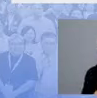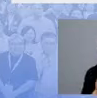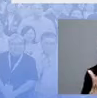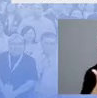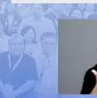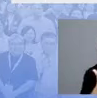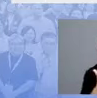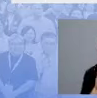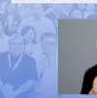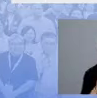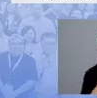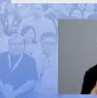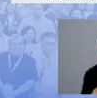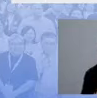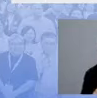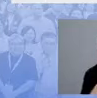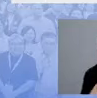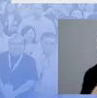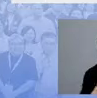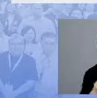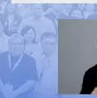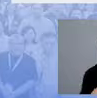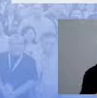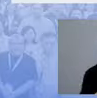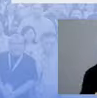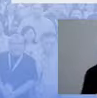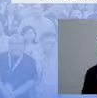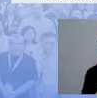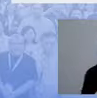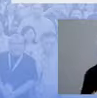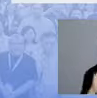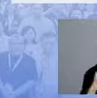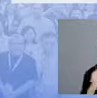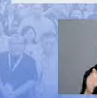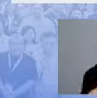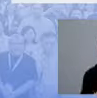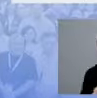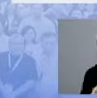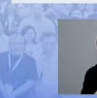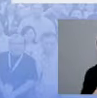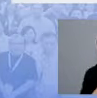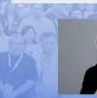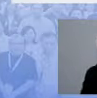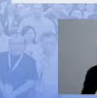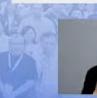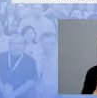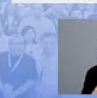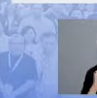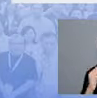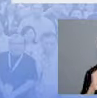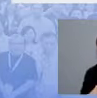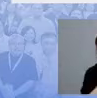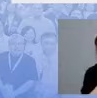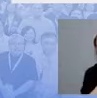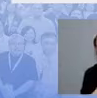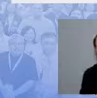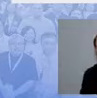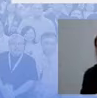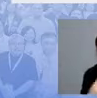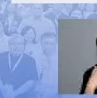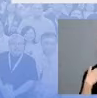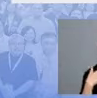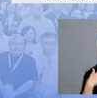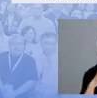senior ministries level, as well as the other ministries level. So these are the works that we do at the national, where we have